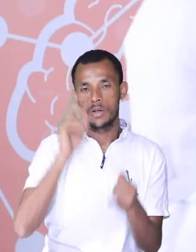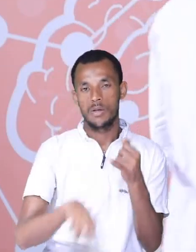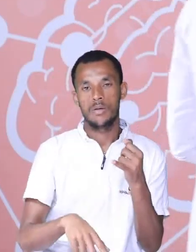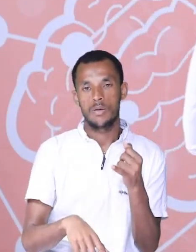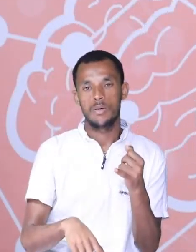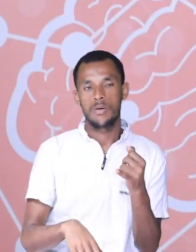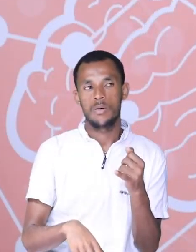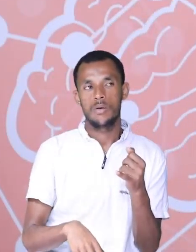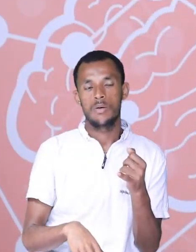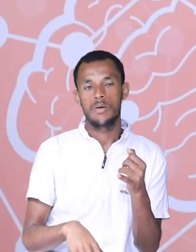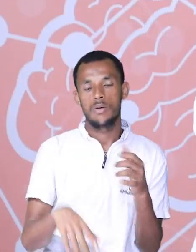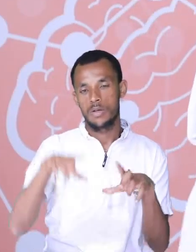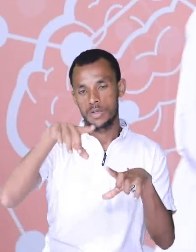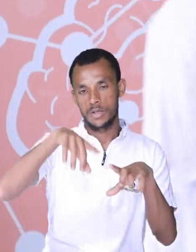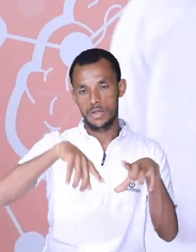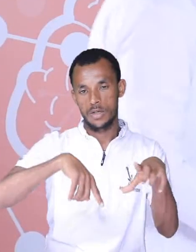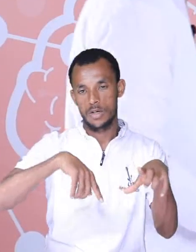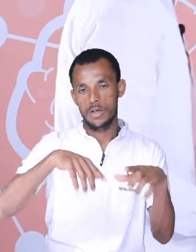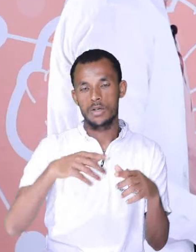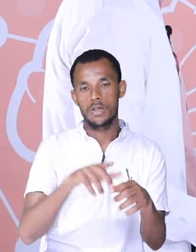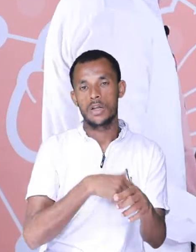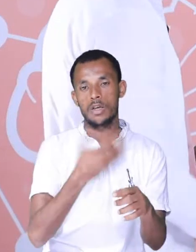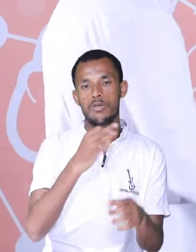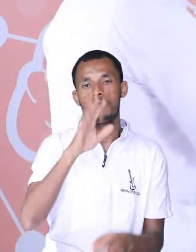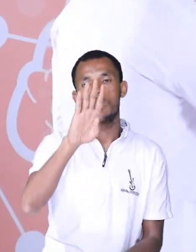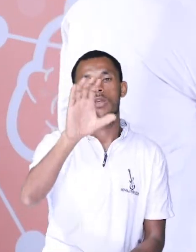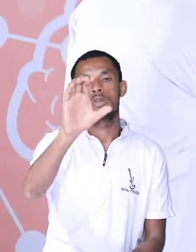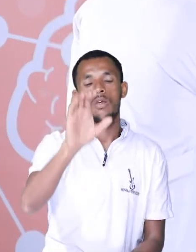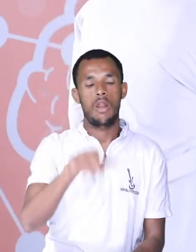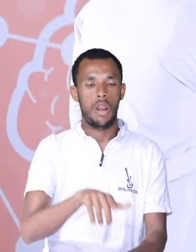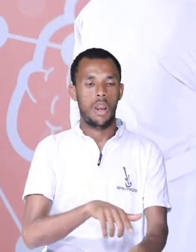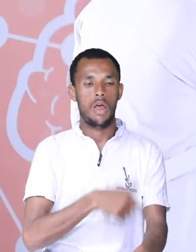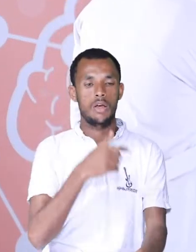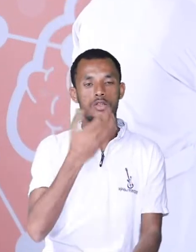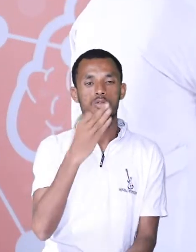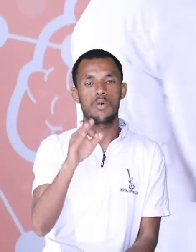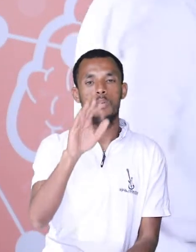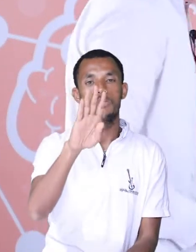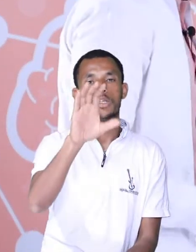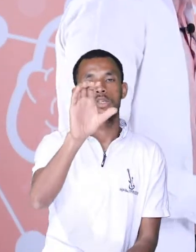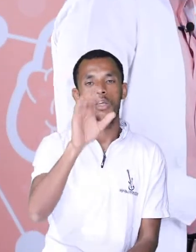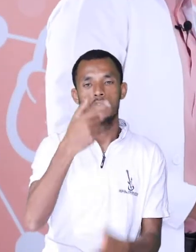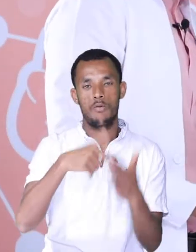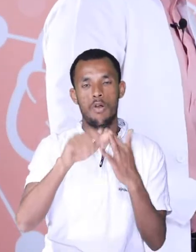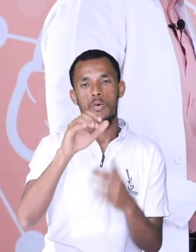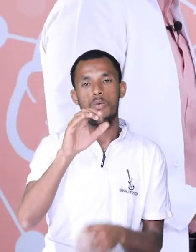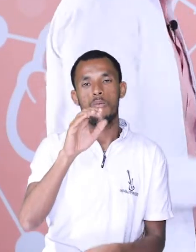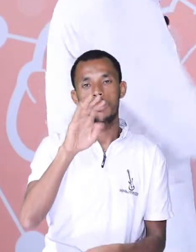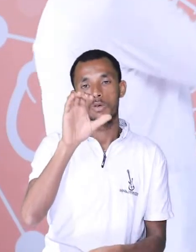is the length of BC. That means this value of